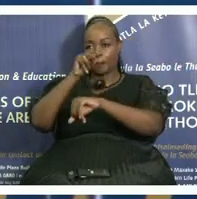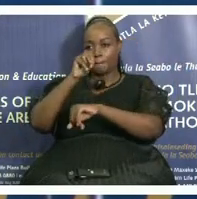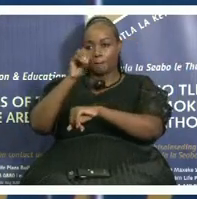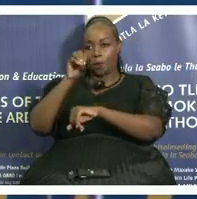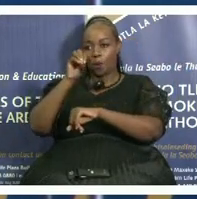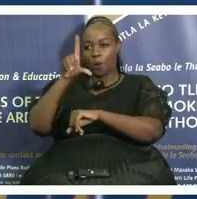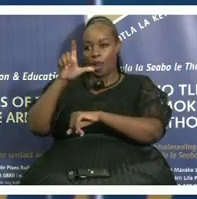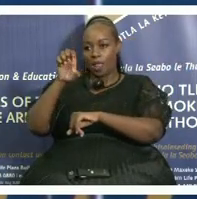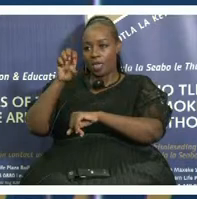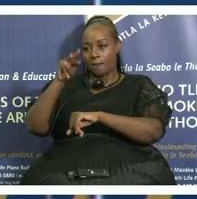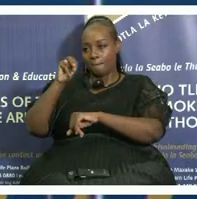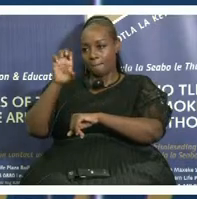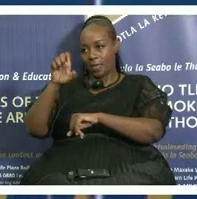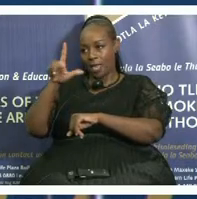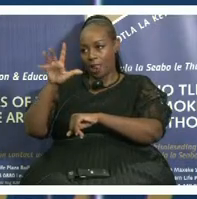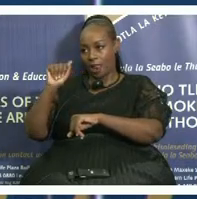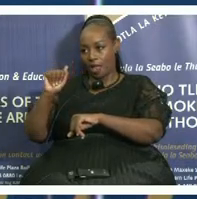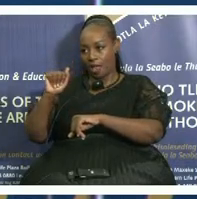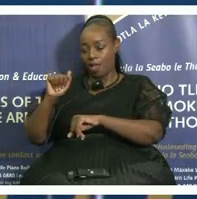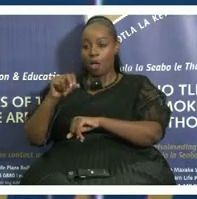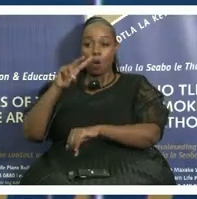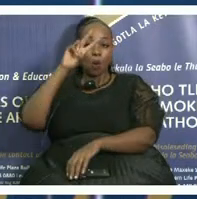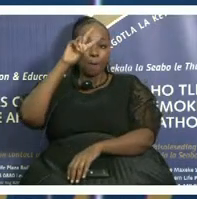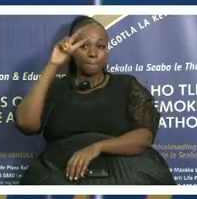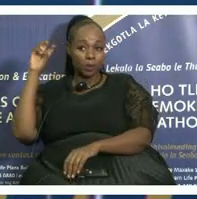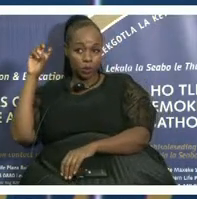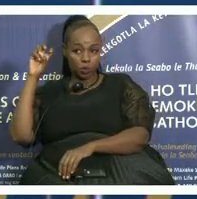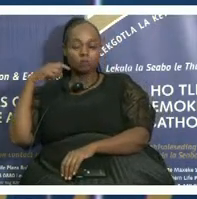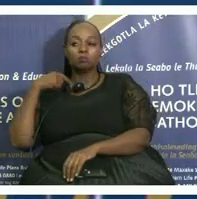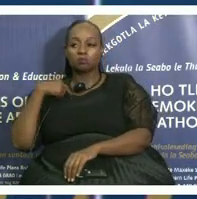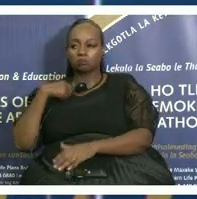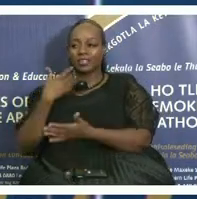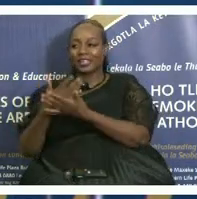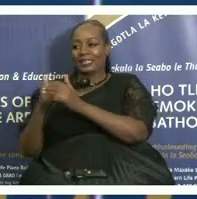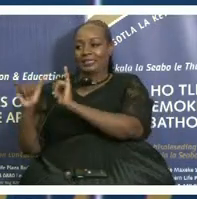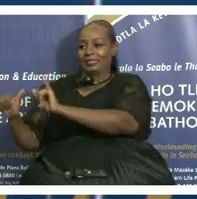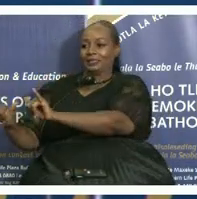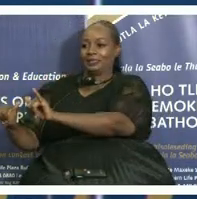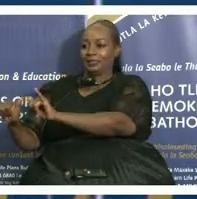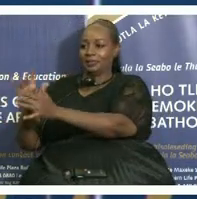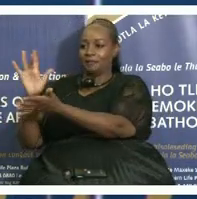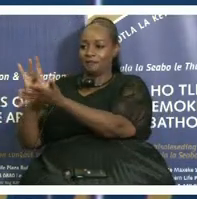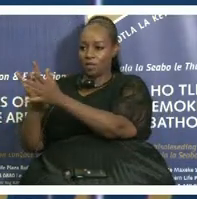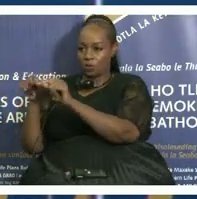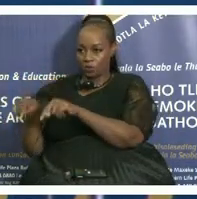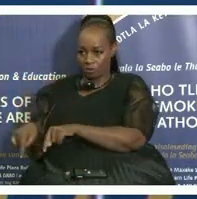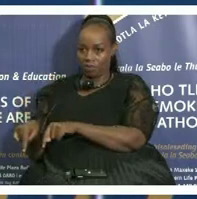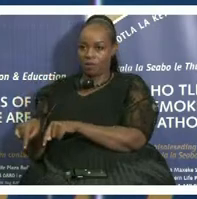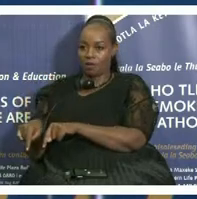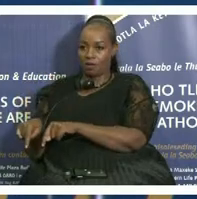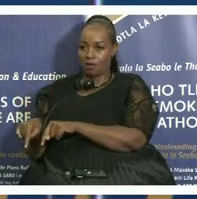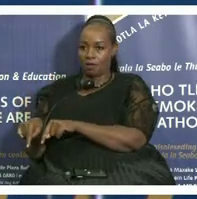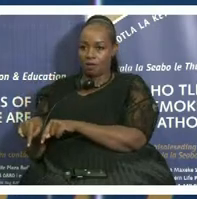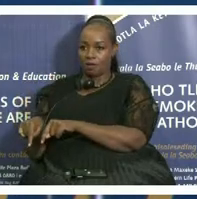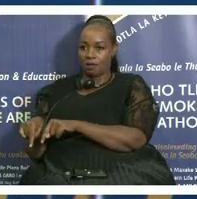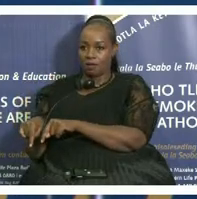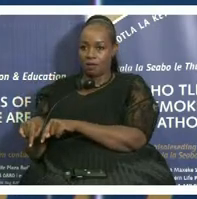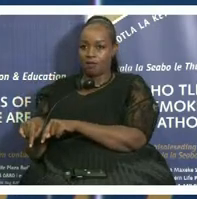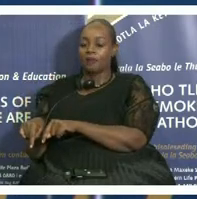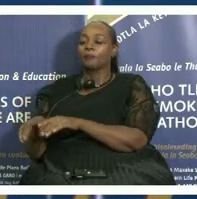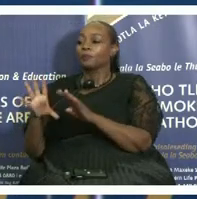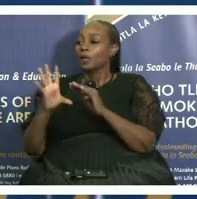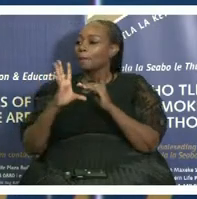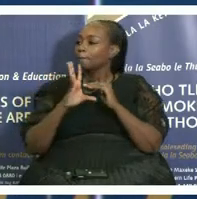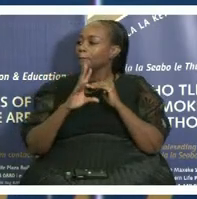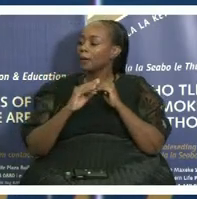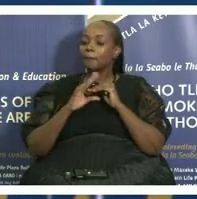and the ones with the blue tags will remain here in the precinct. Honorable